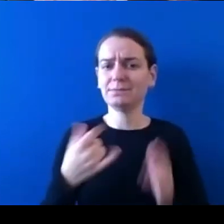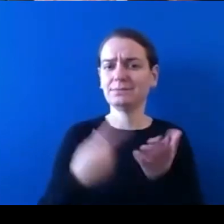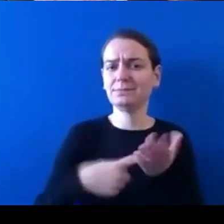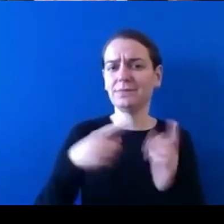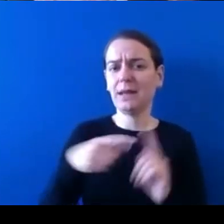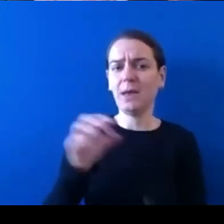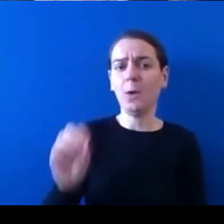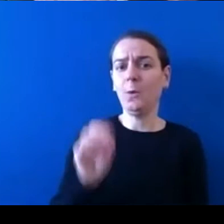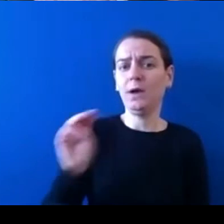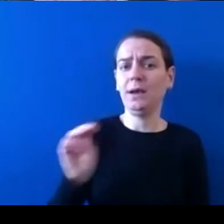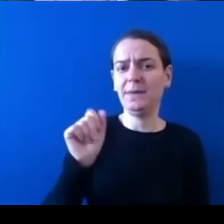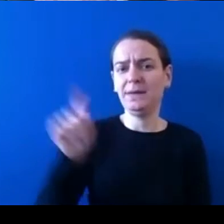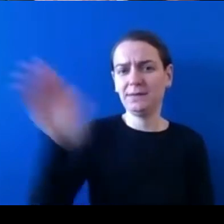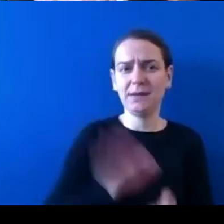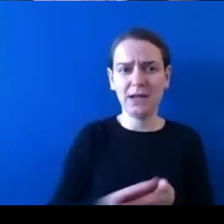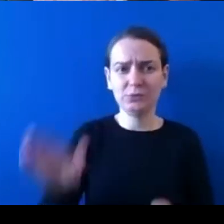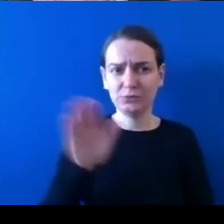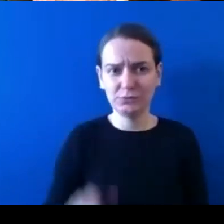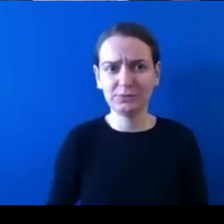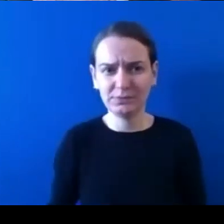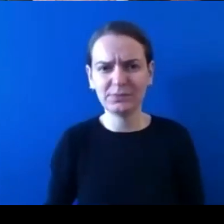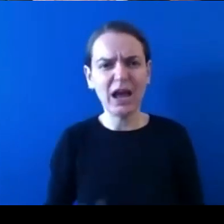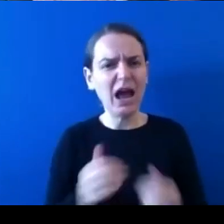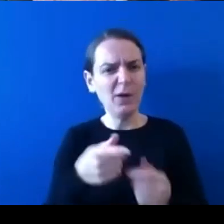Always have a backup cane at college and home.